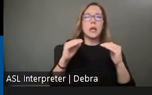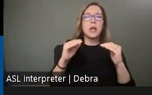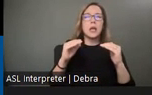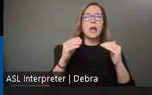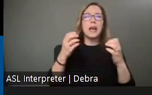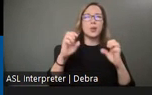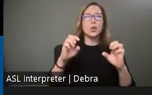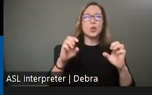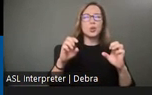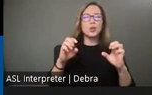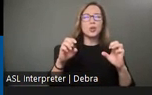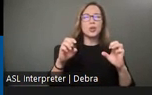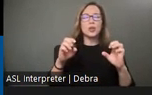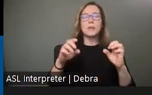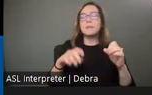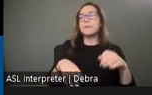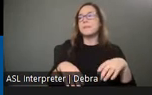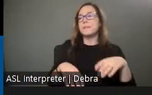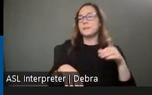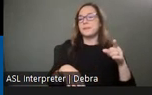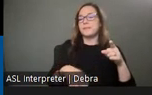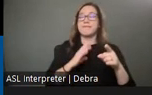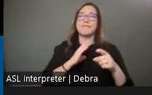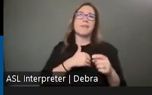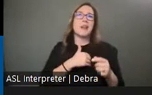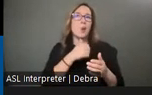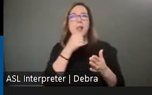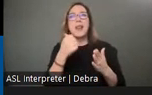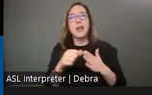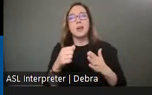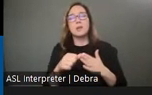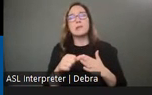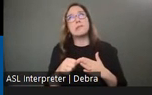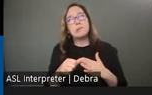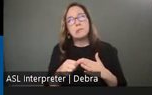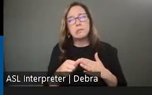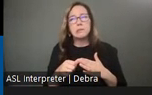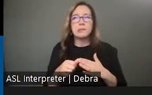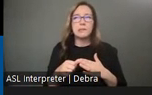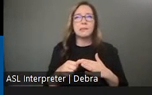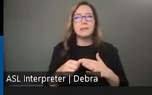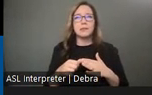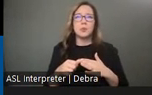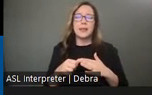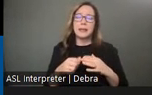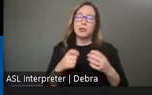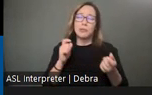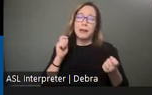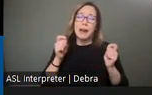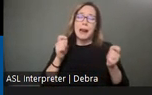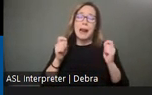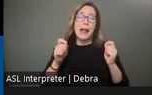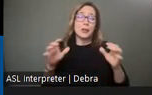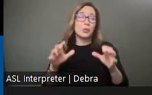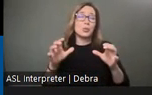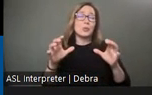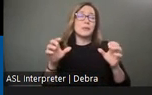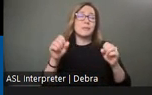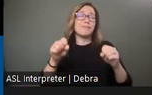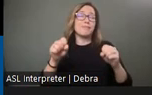Yeah, I mean, our letters we can only do so much with our letters, but definitely